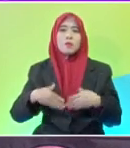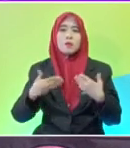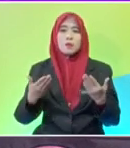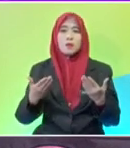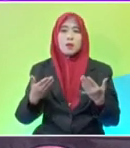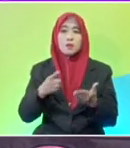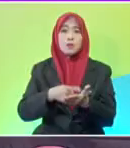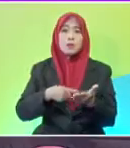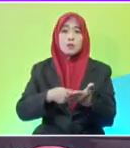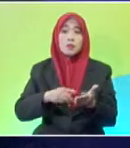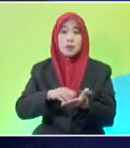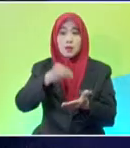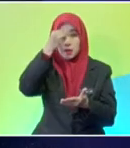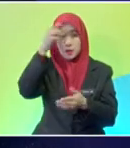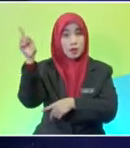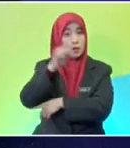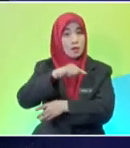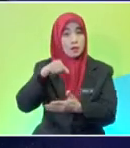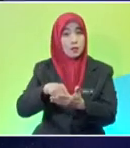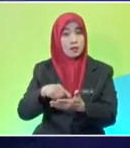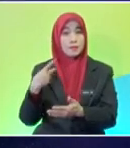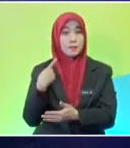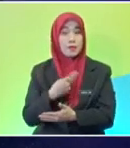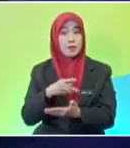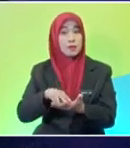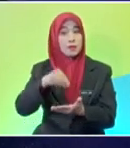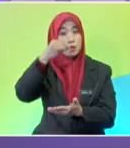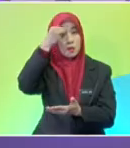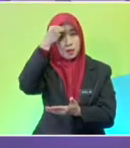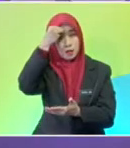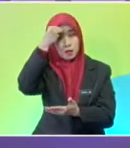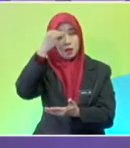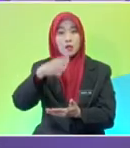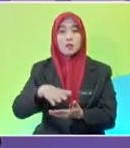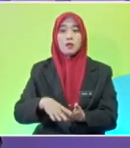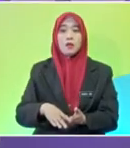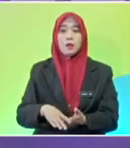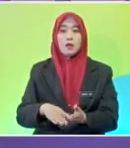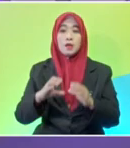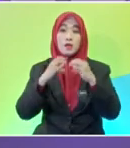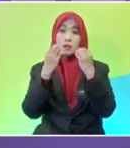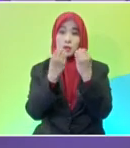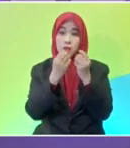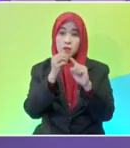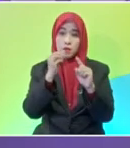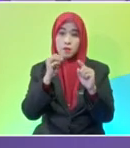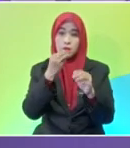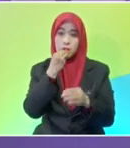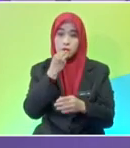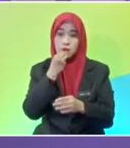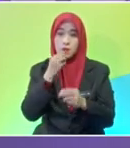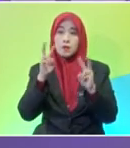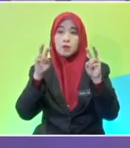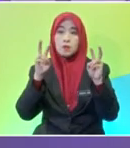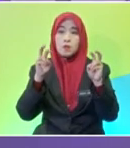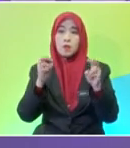for today? Yeah, let us learn about today's lesson. That is classes of food. Right. Okay? So our today's topic about classes